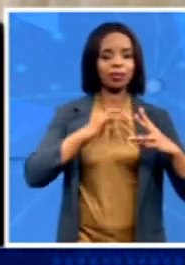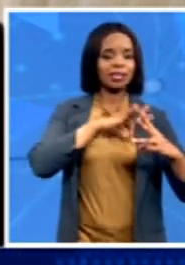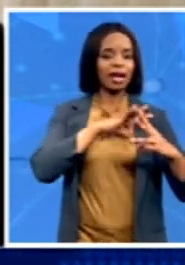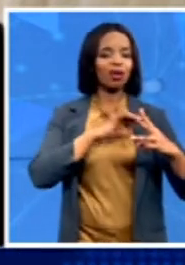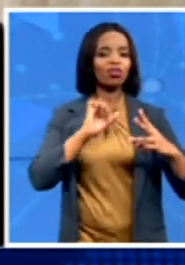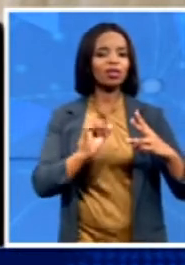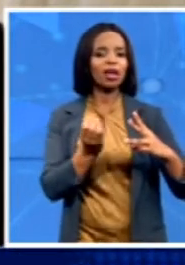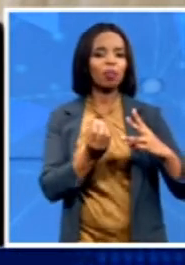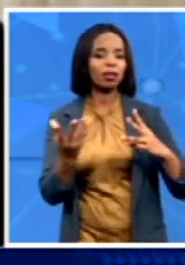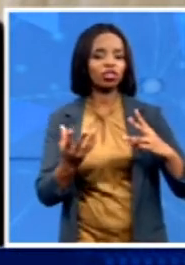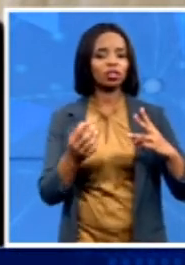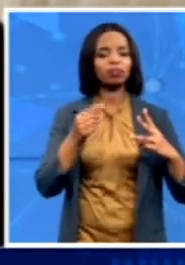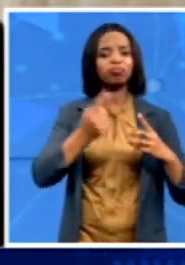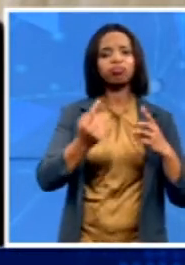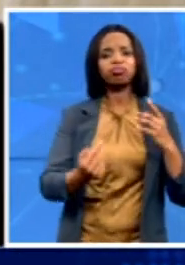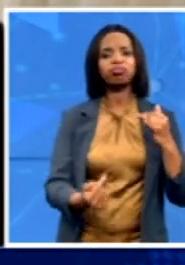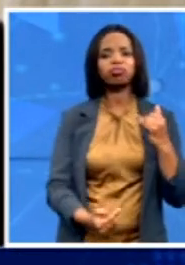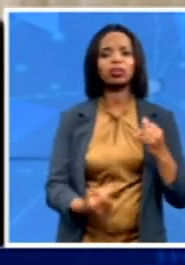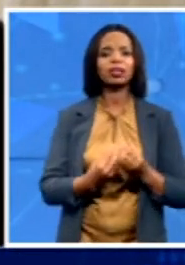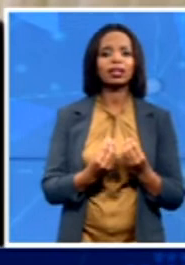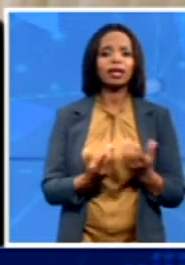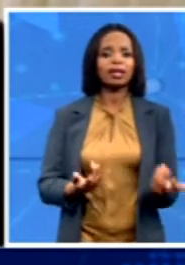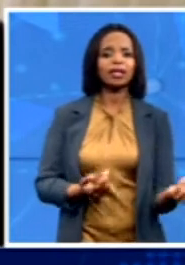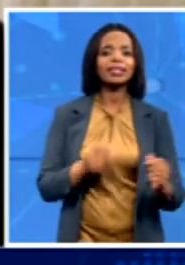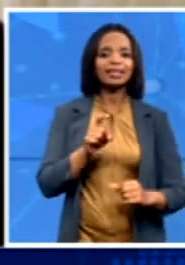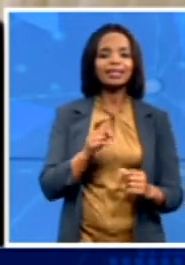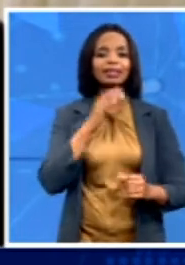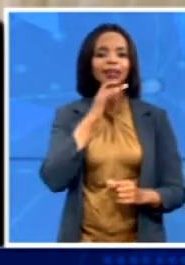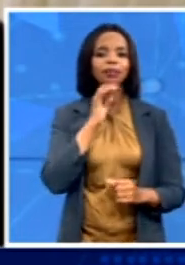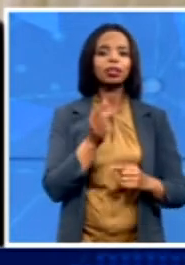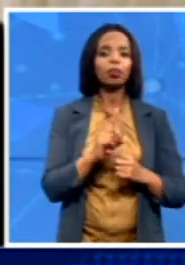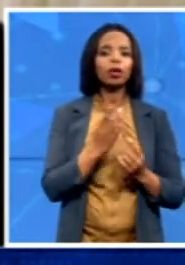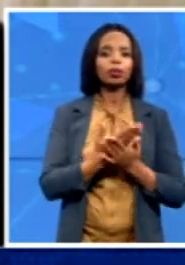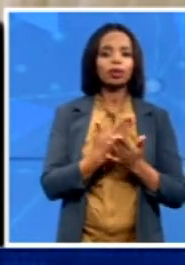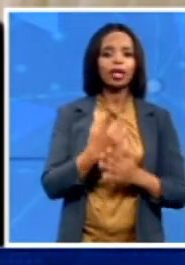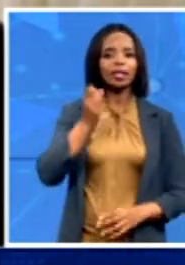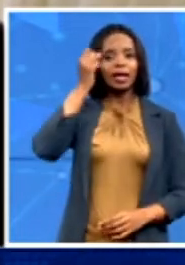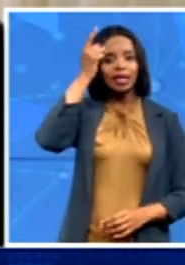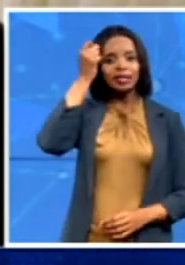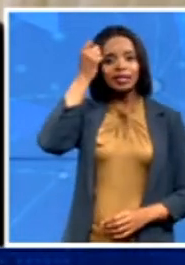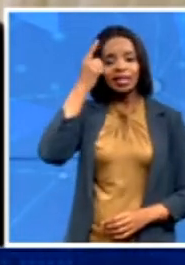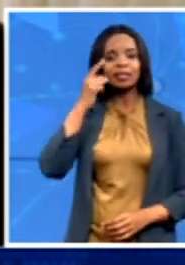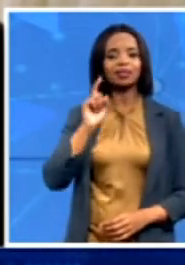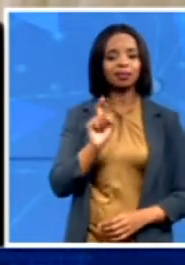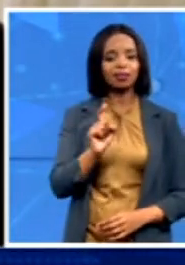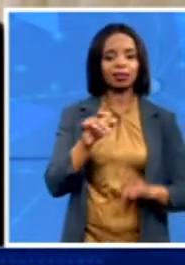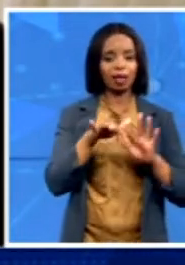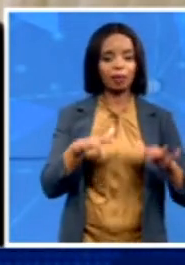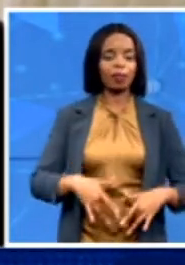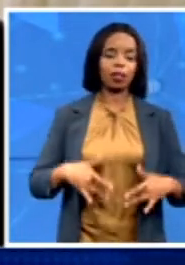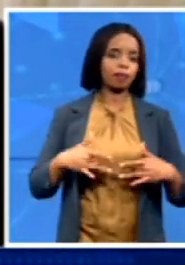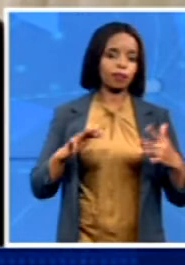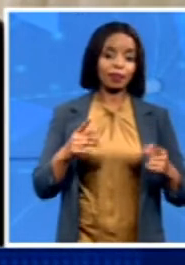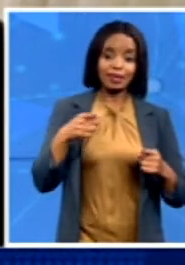of the economic status of where people are at. And you can then take it with perhaps comparisons with the national minimum